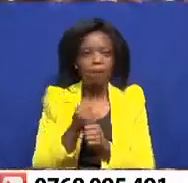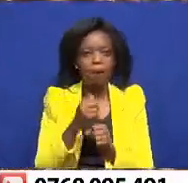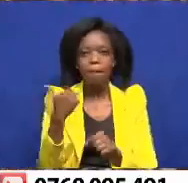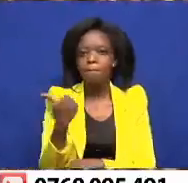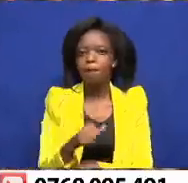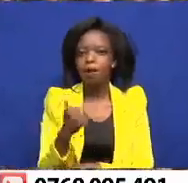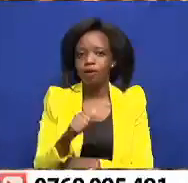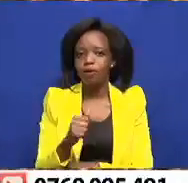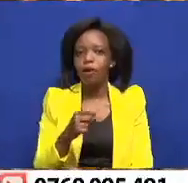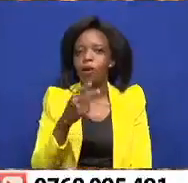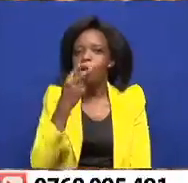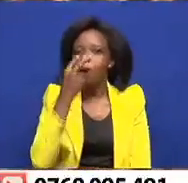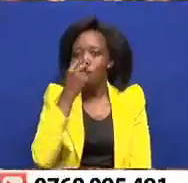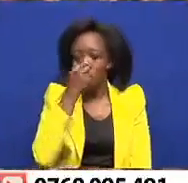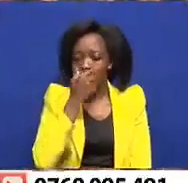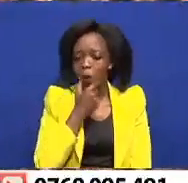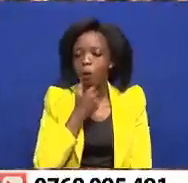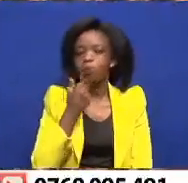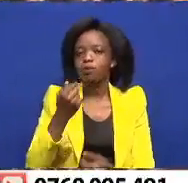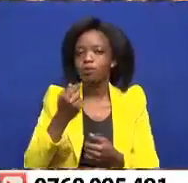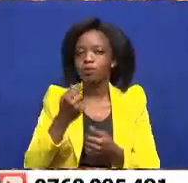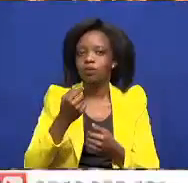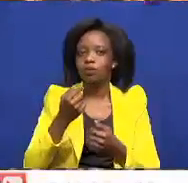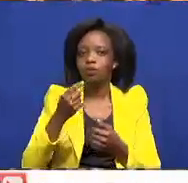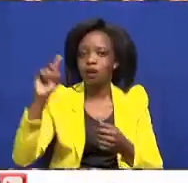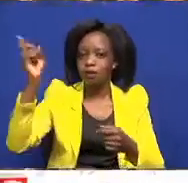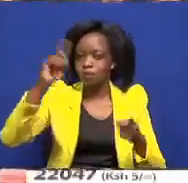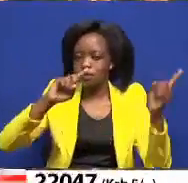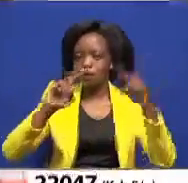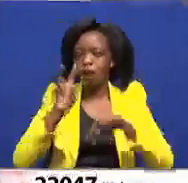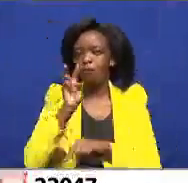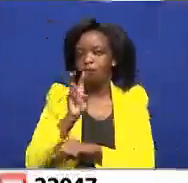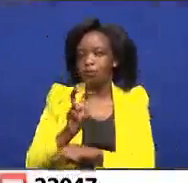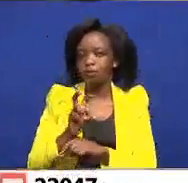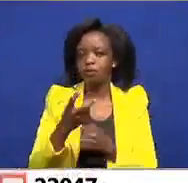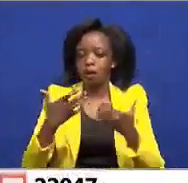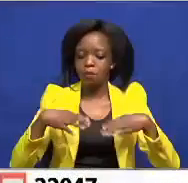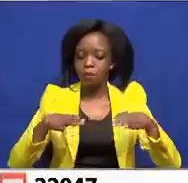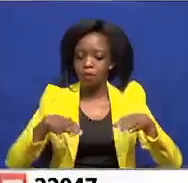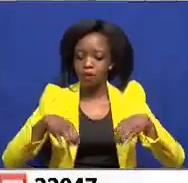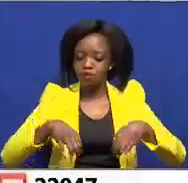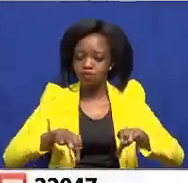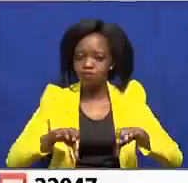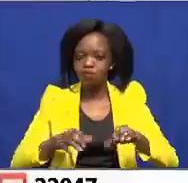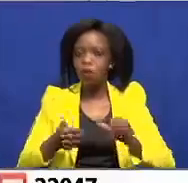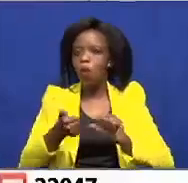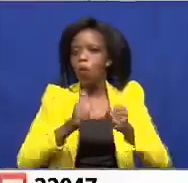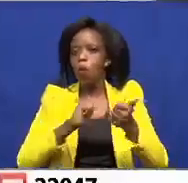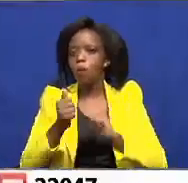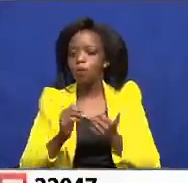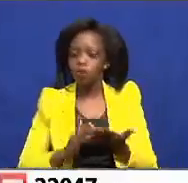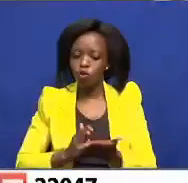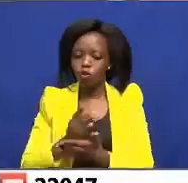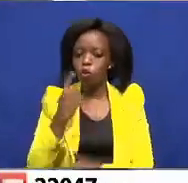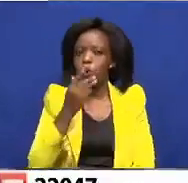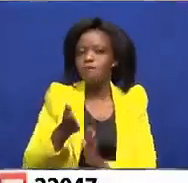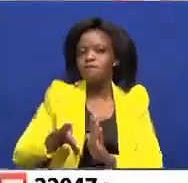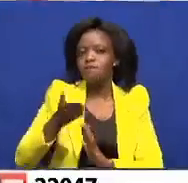Rusty metal and iron sheets are the landmark. Pedestrian and motorists have to compete who crosses